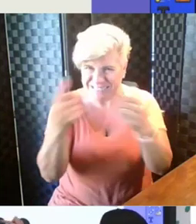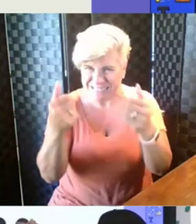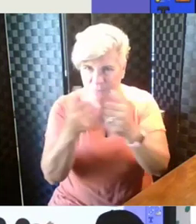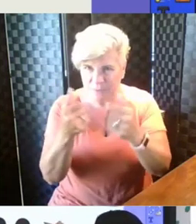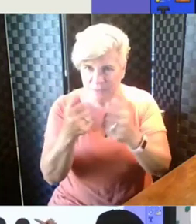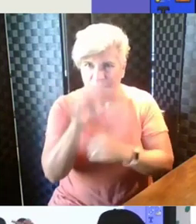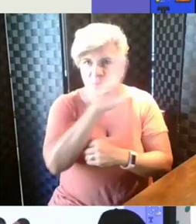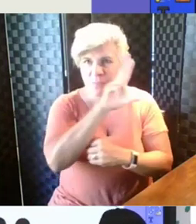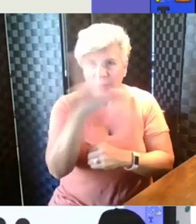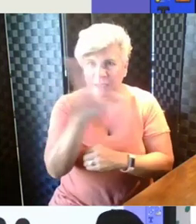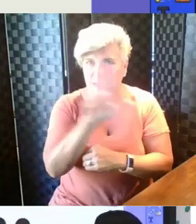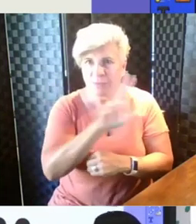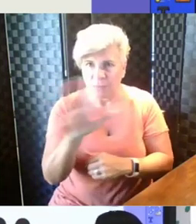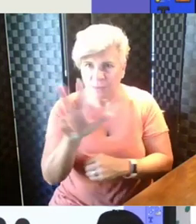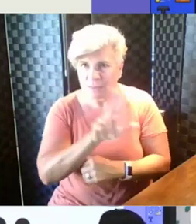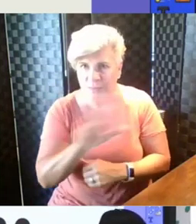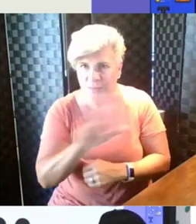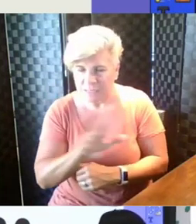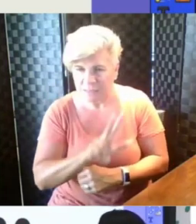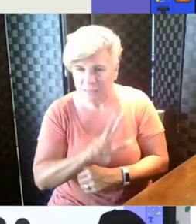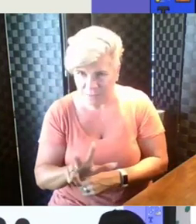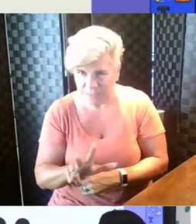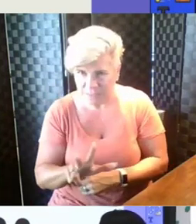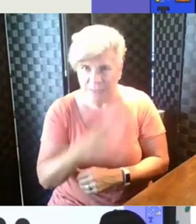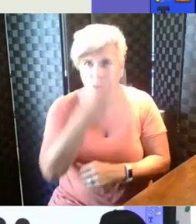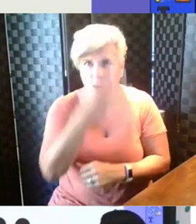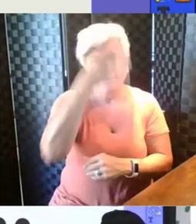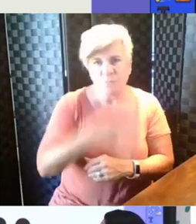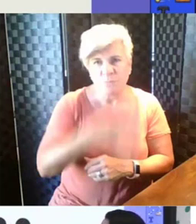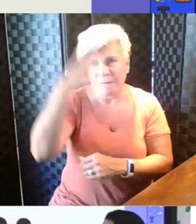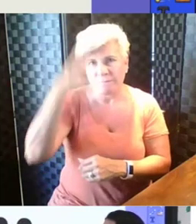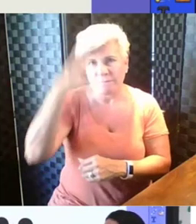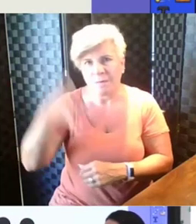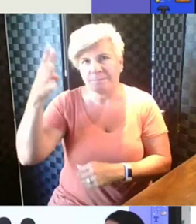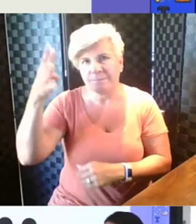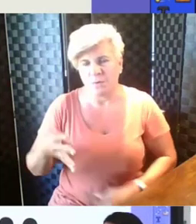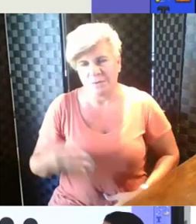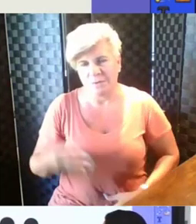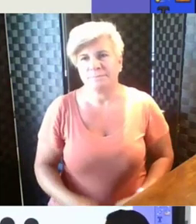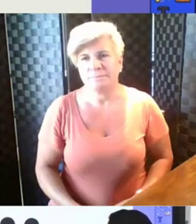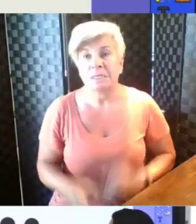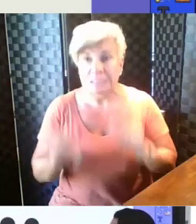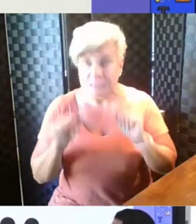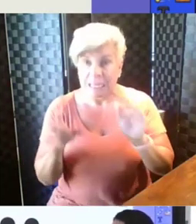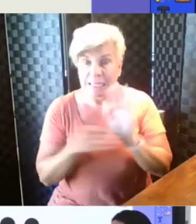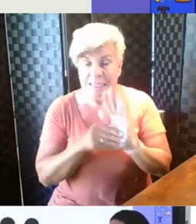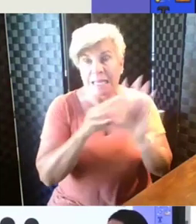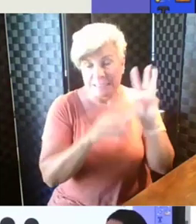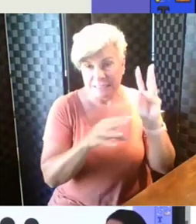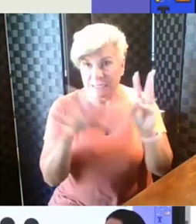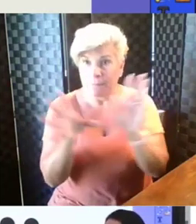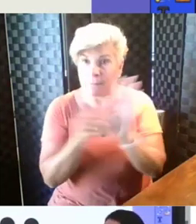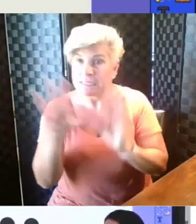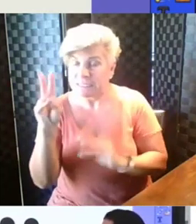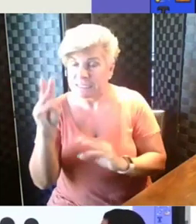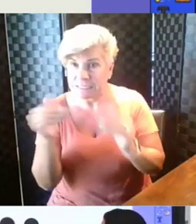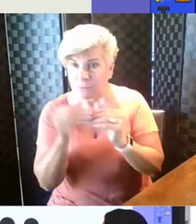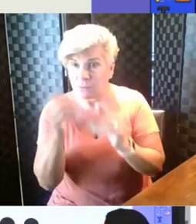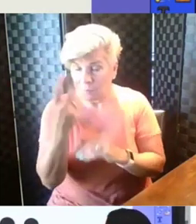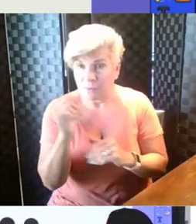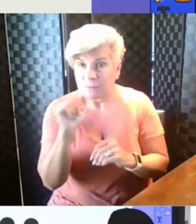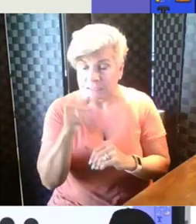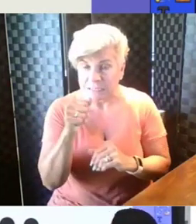it would need to be 3 plus 3 plus 3 plus 3. You can add the groups of 6 as a strategy to count